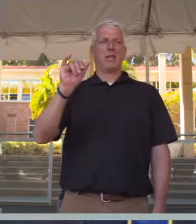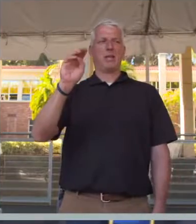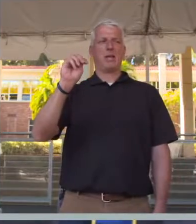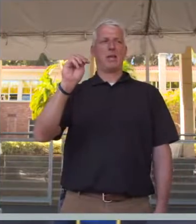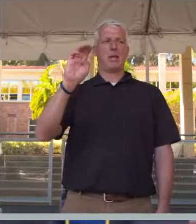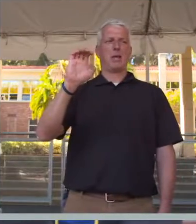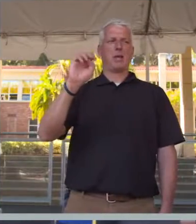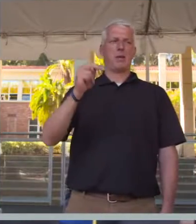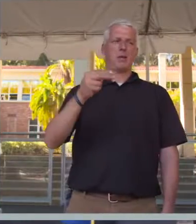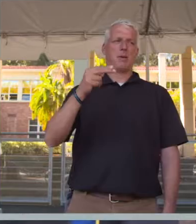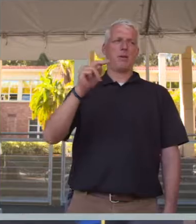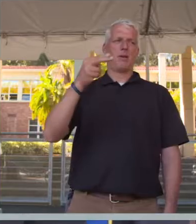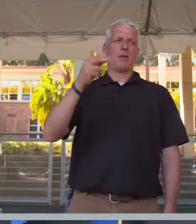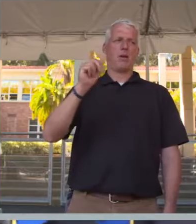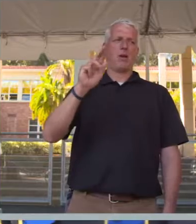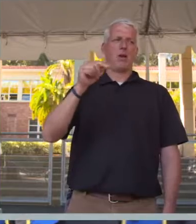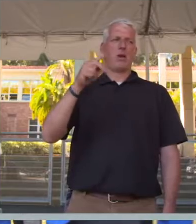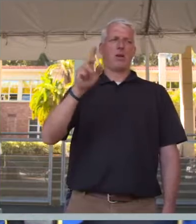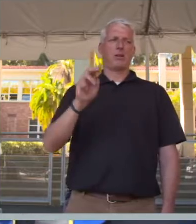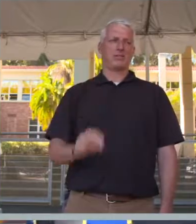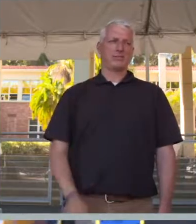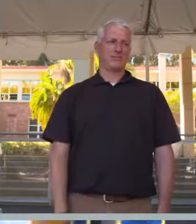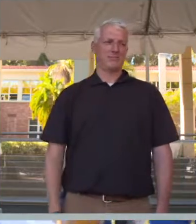Alex Hoyton Sin.